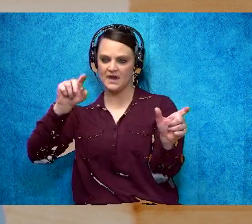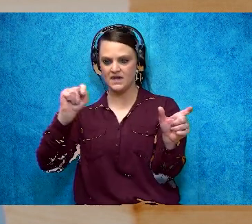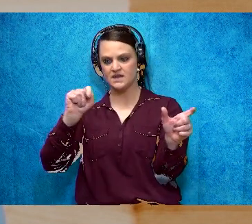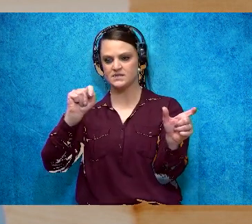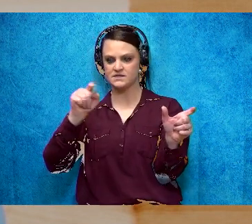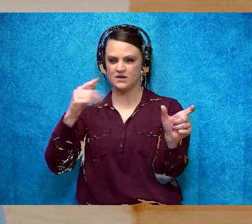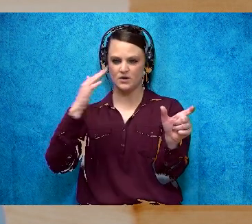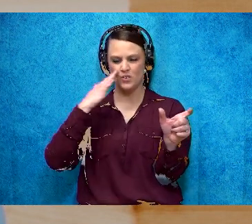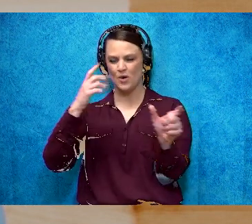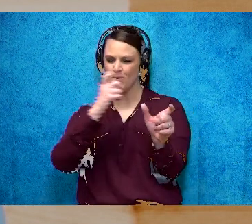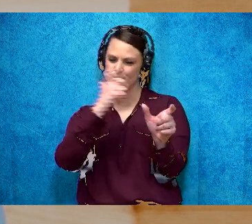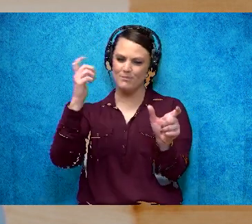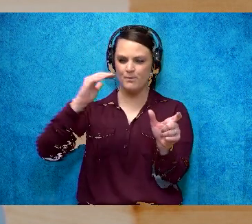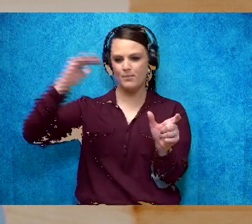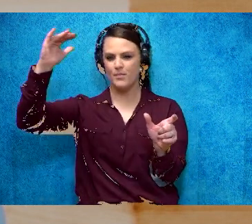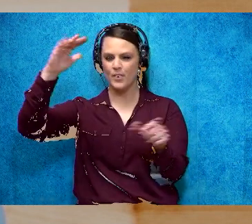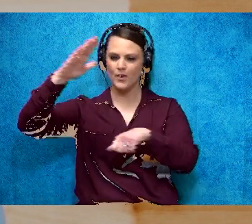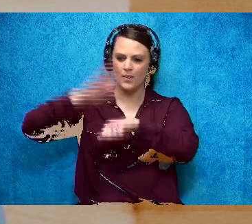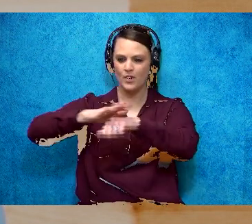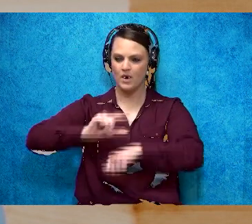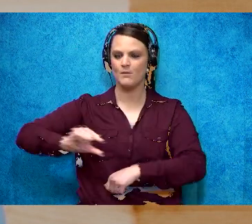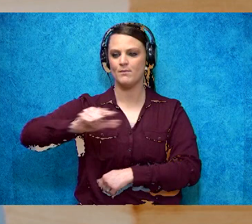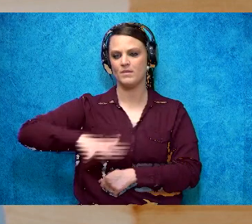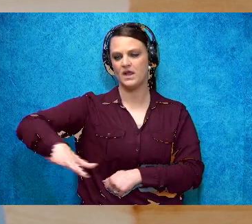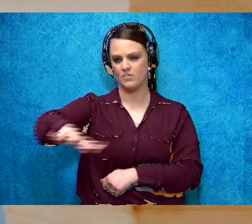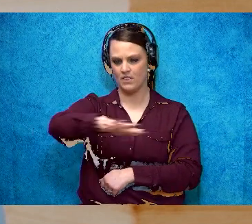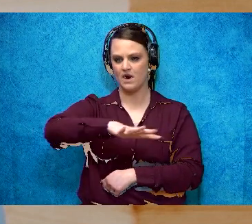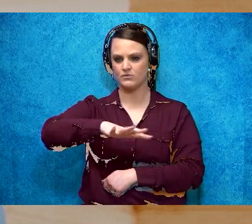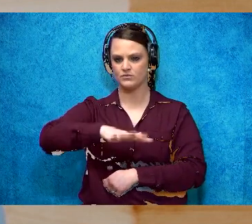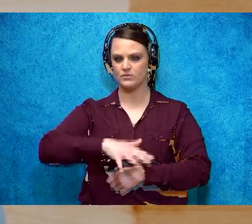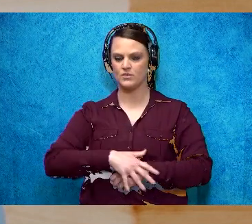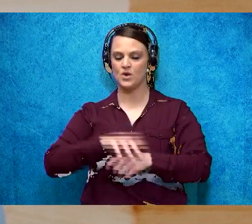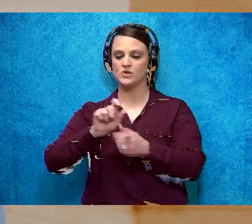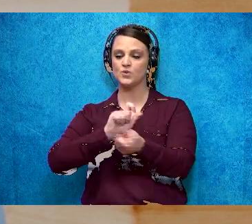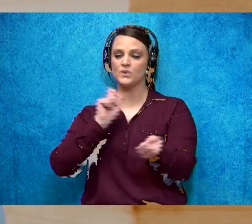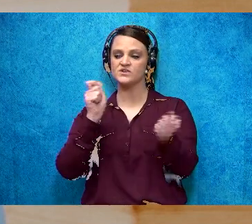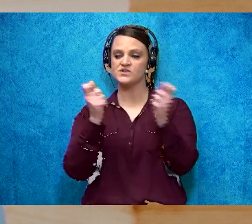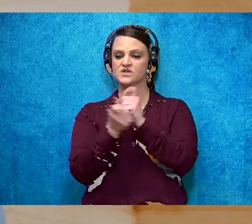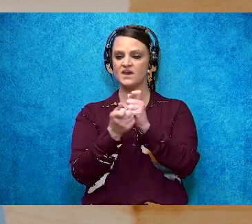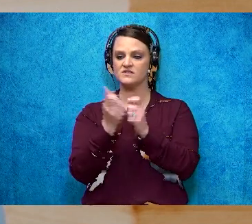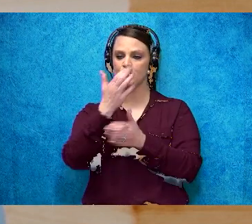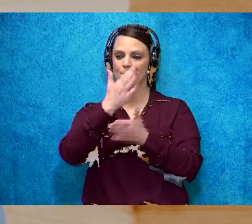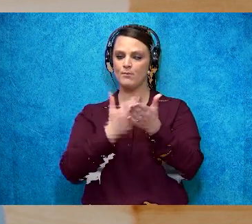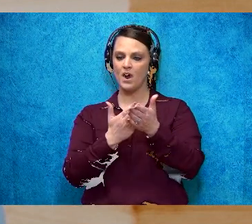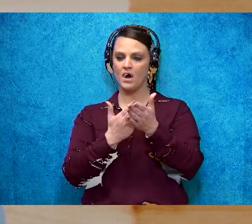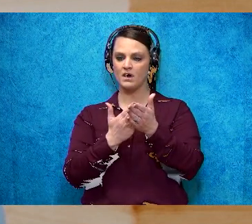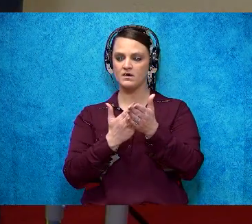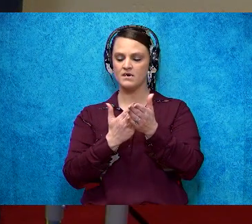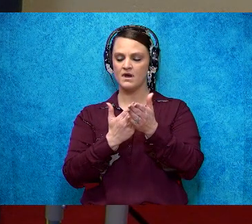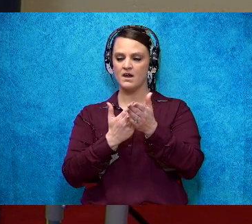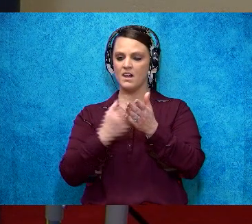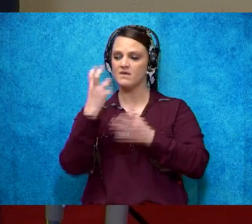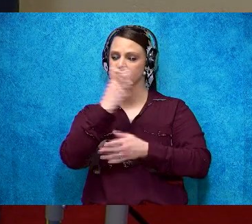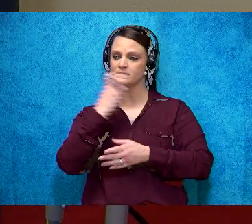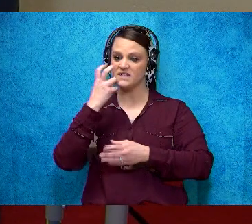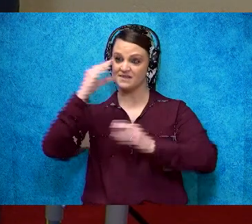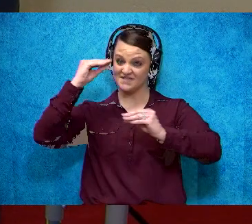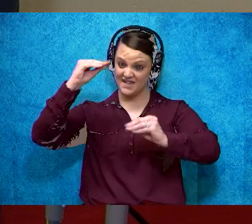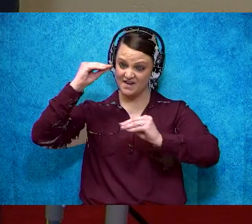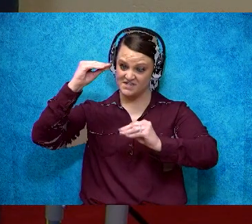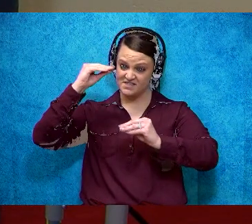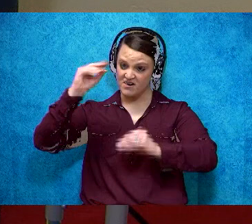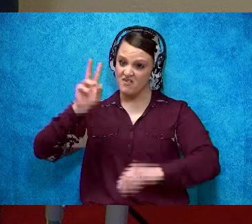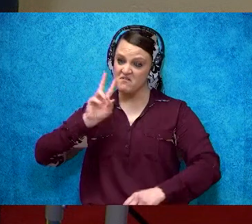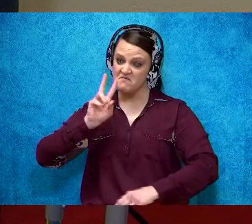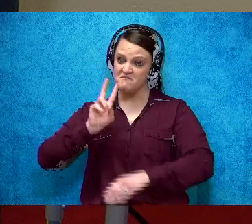on the playground. Suffixes can change the part of speech, like teach. Teach is a verb. I